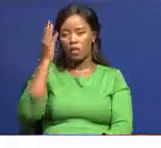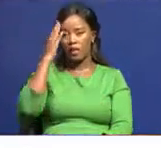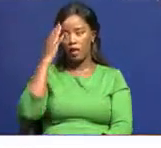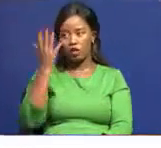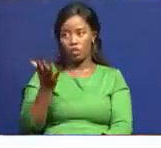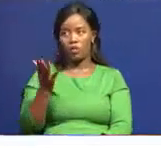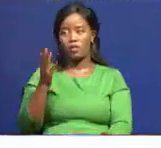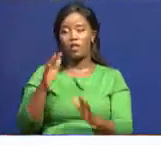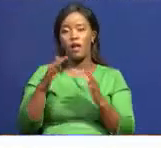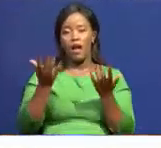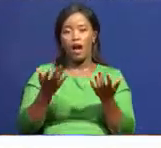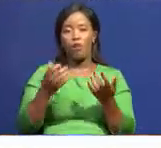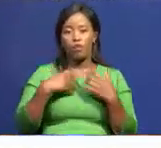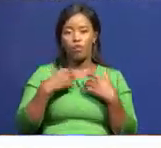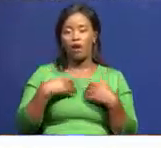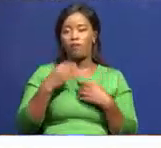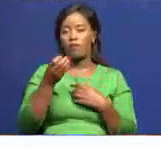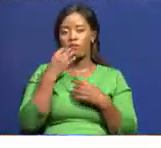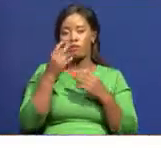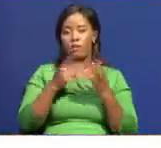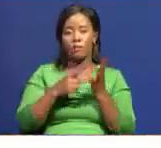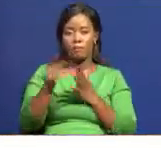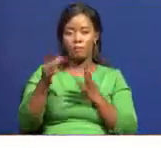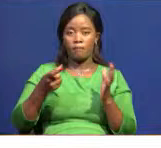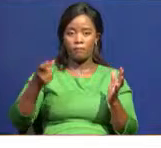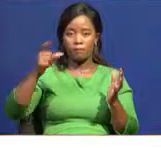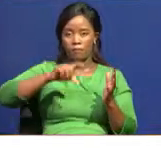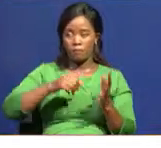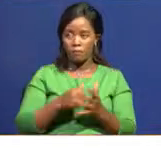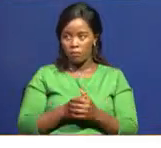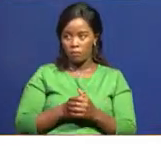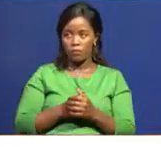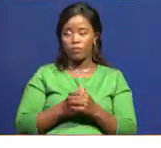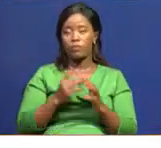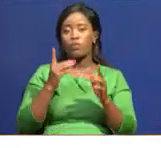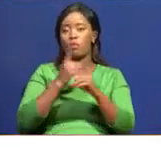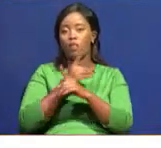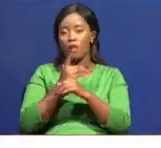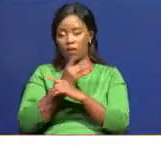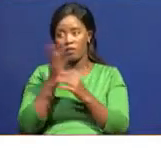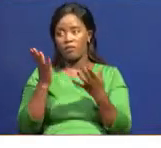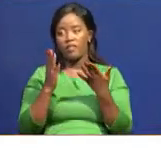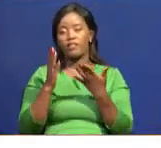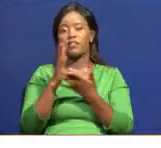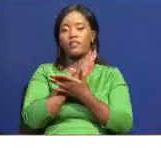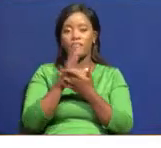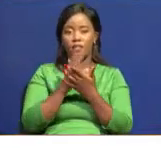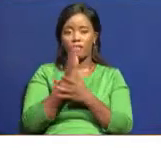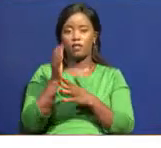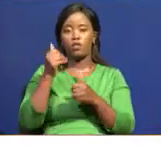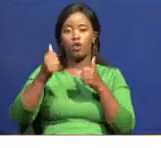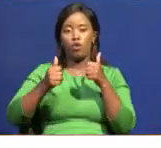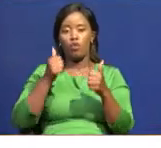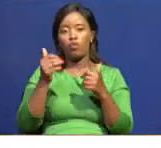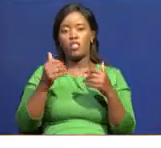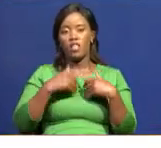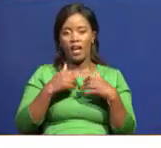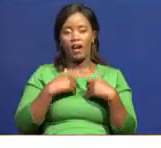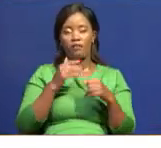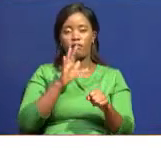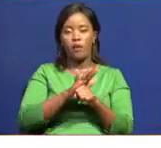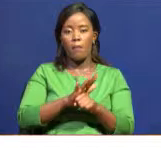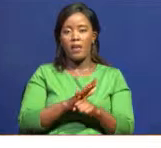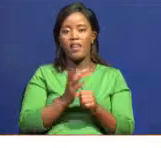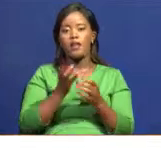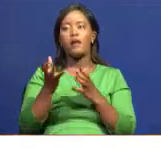that is, pushing food prices up. Agric markets are simply not working well. We have traders who are